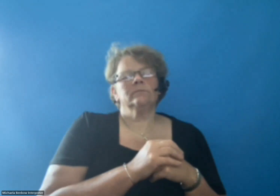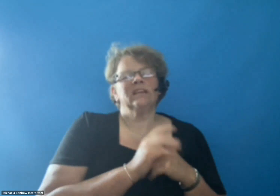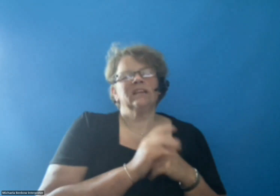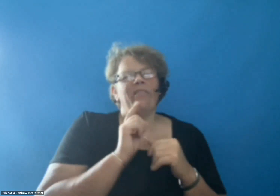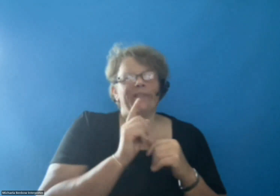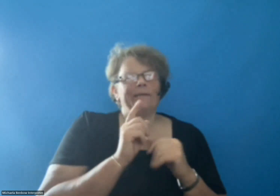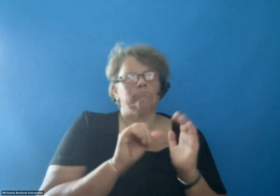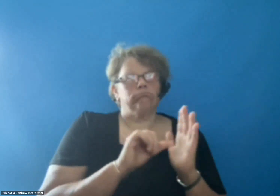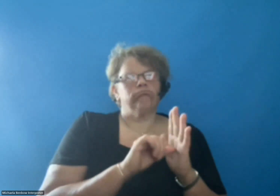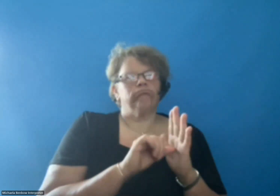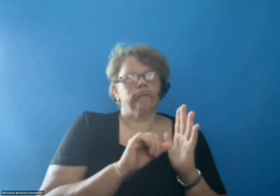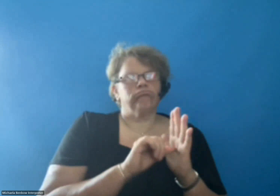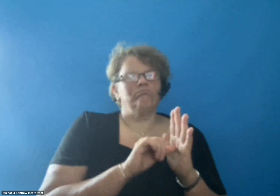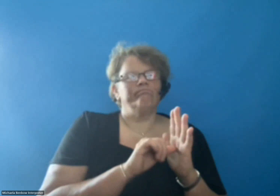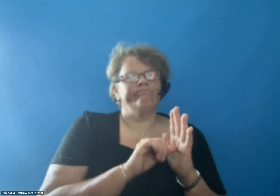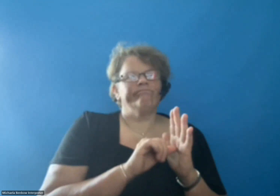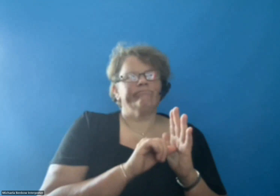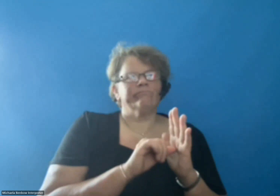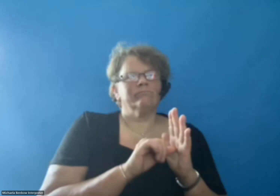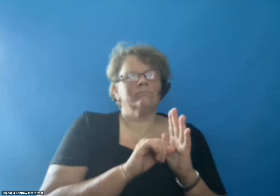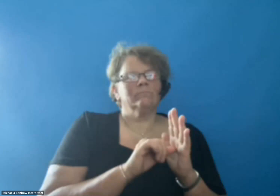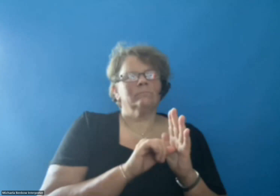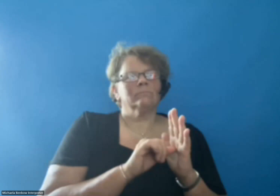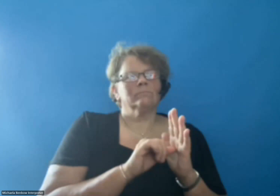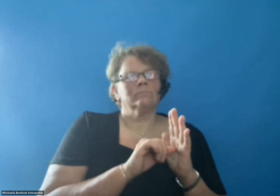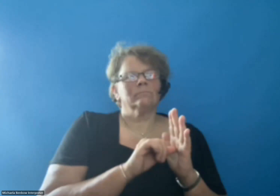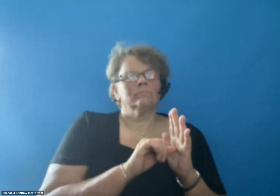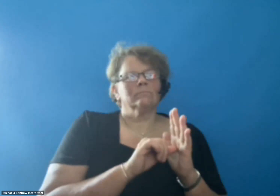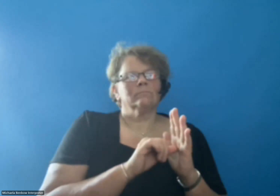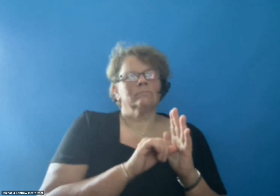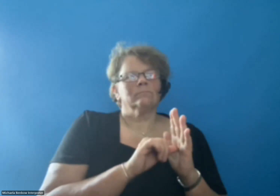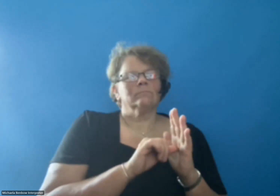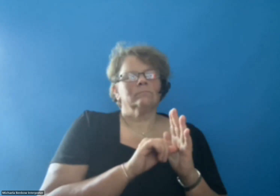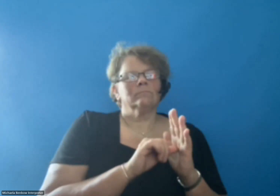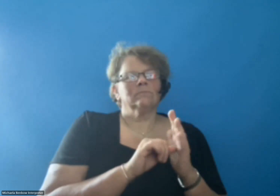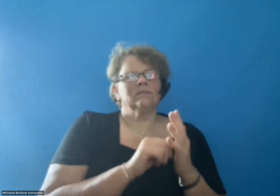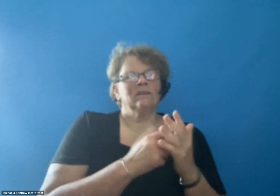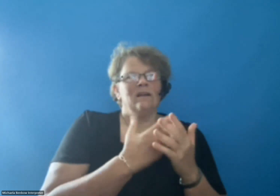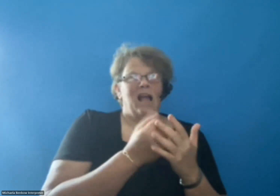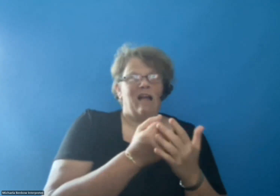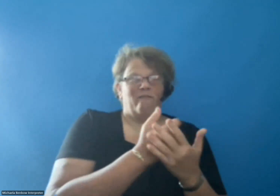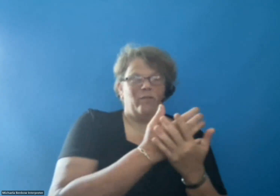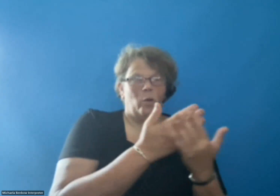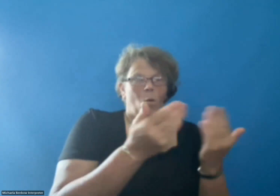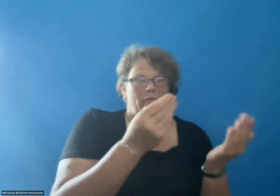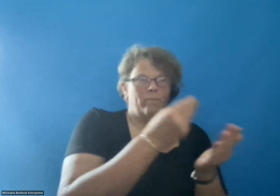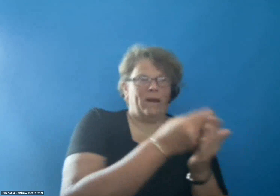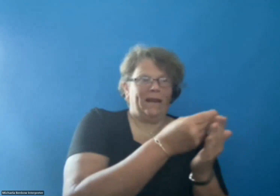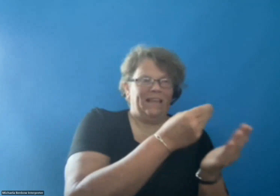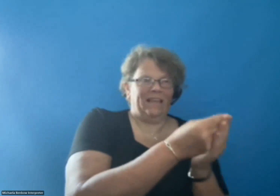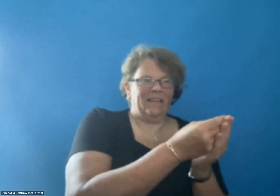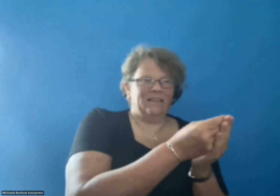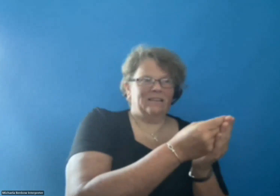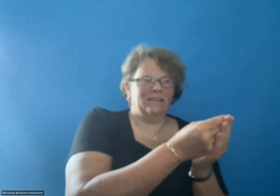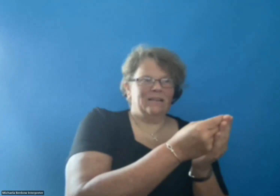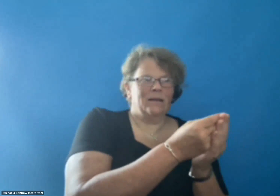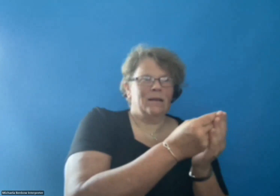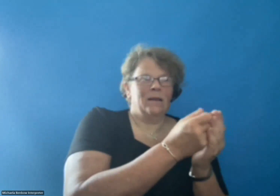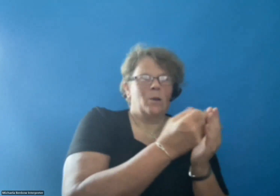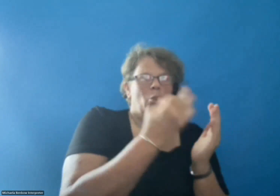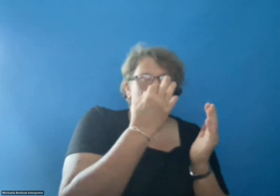part of this, isn't it? So let's start at the macro. We've got a lot of money in the NHS, spending about £3 billion